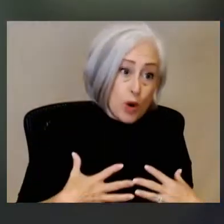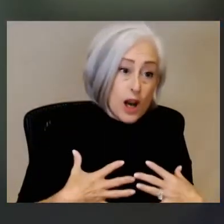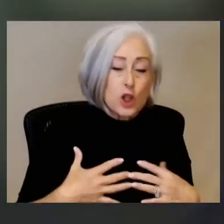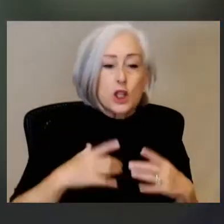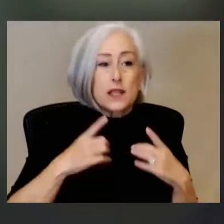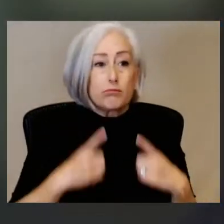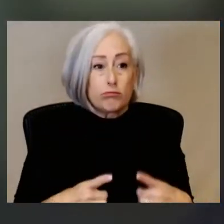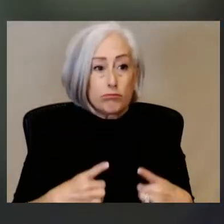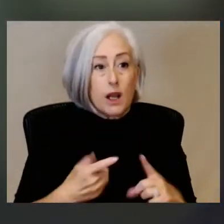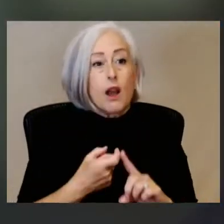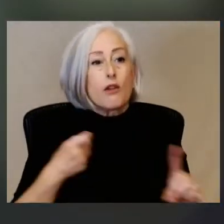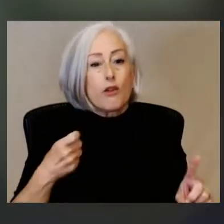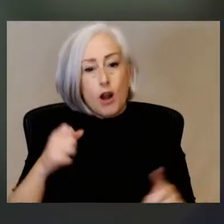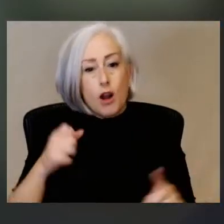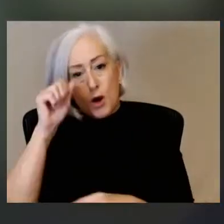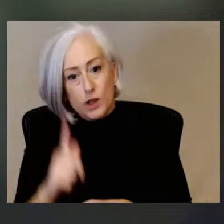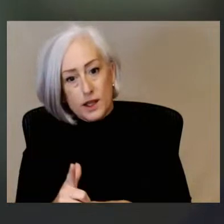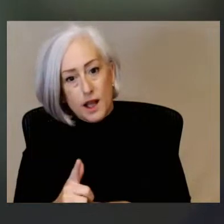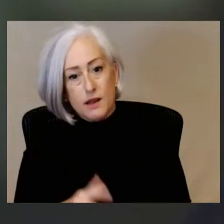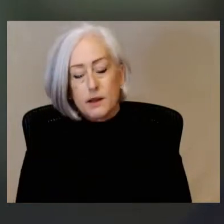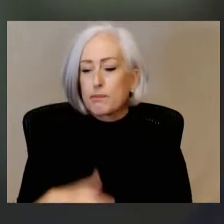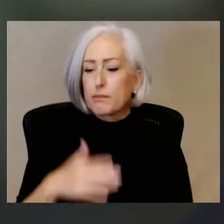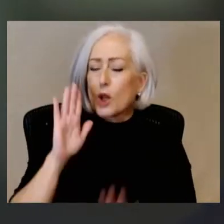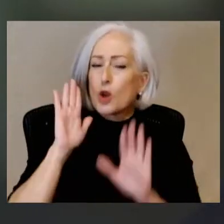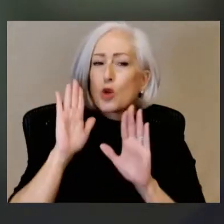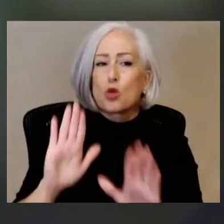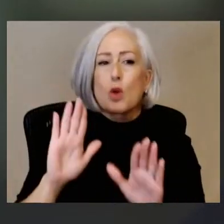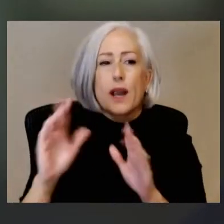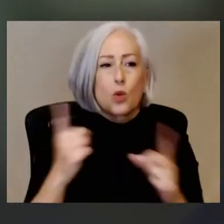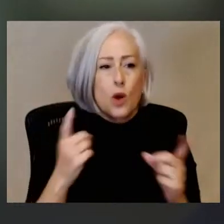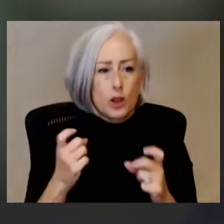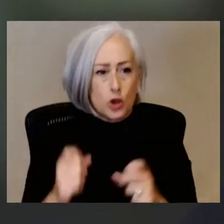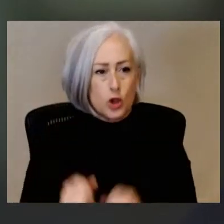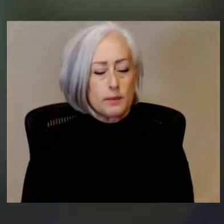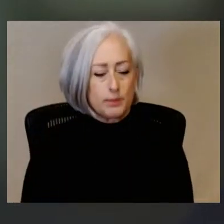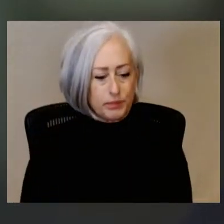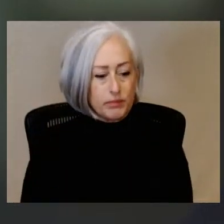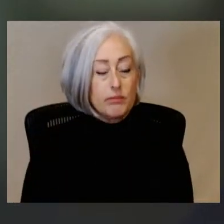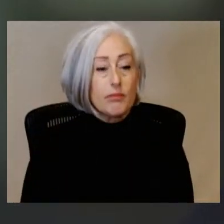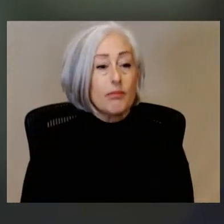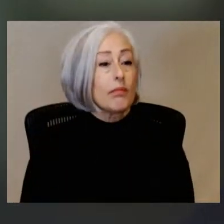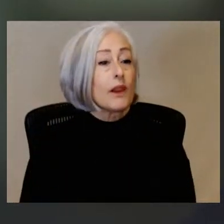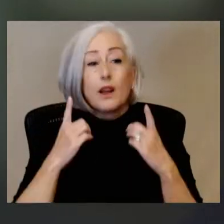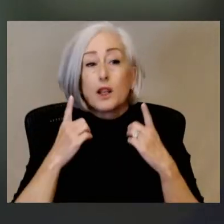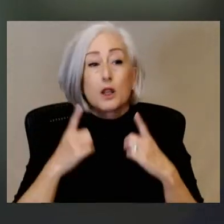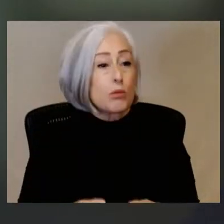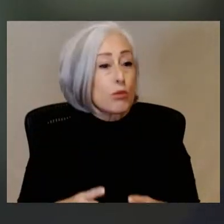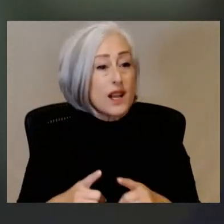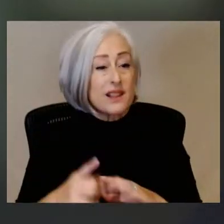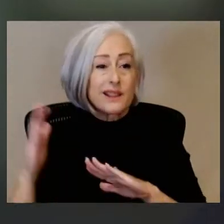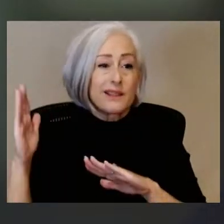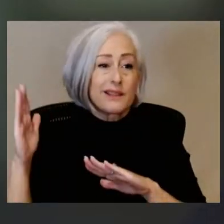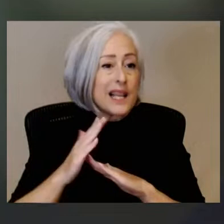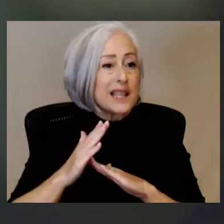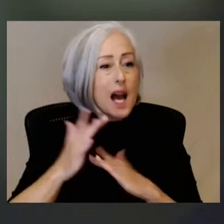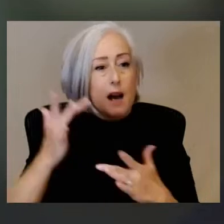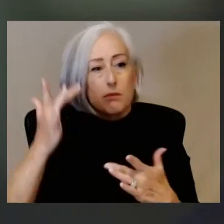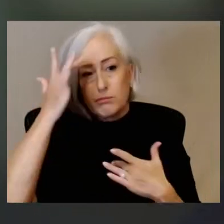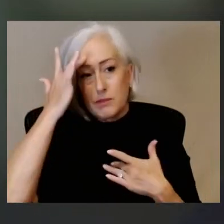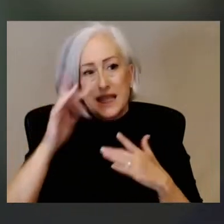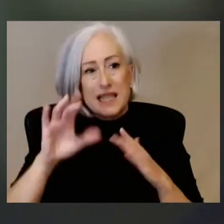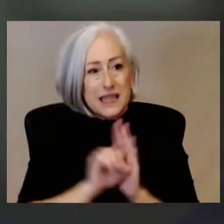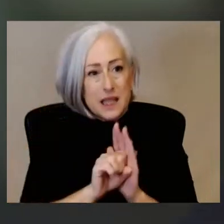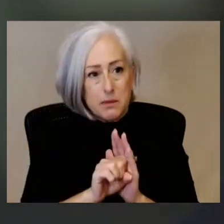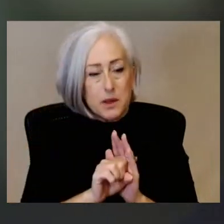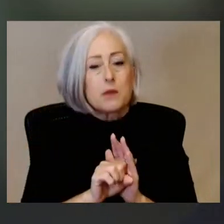Wonderful question. Depression is one of the number one symptoms my team deals with when we're working with